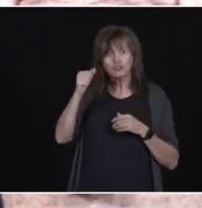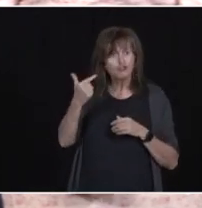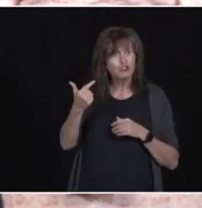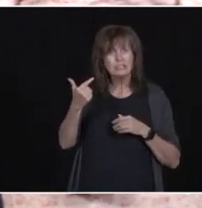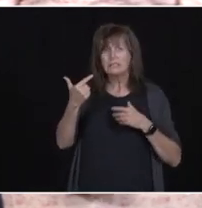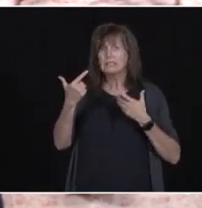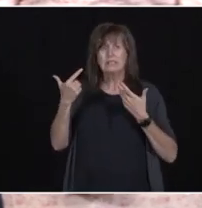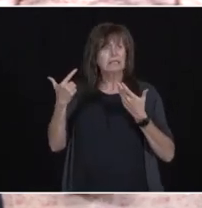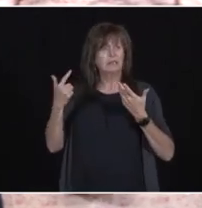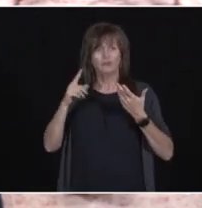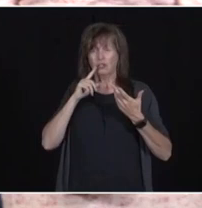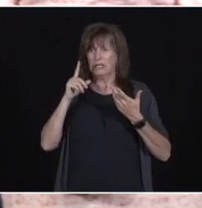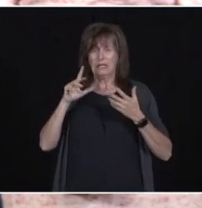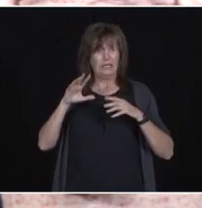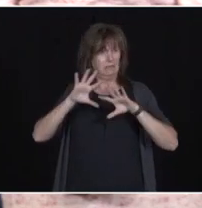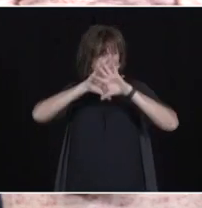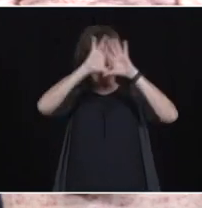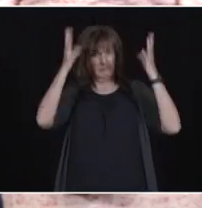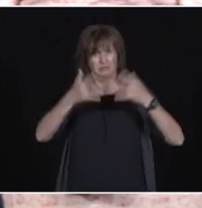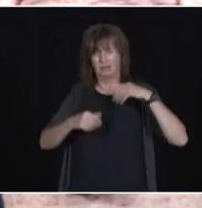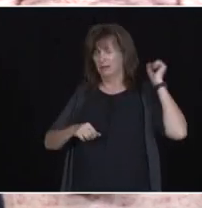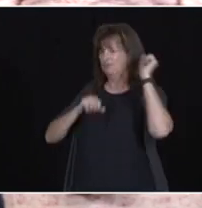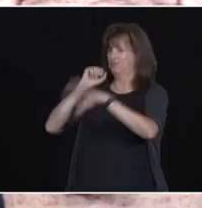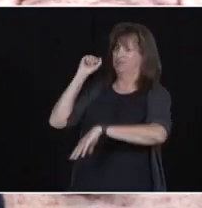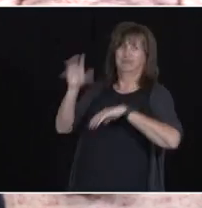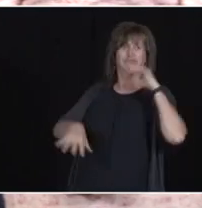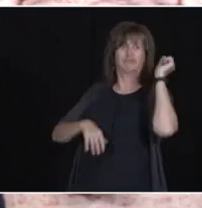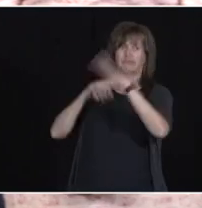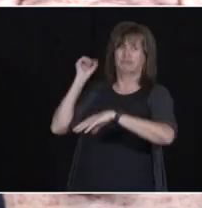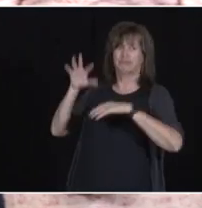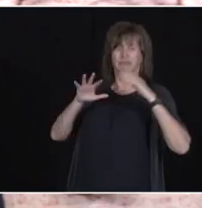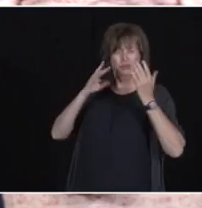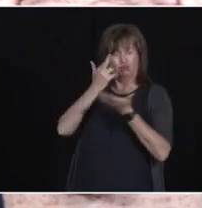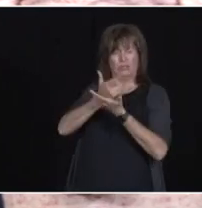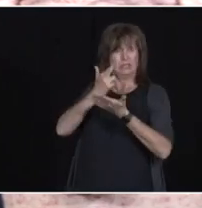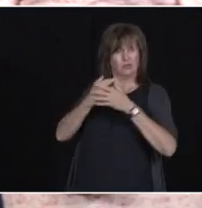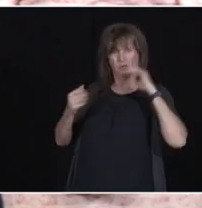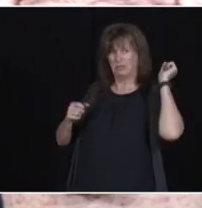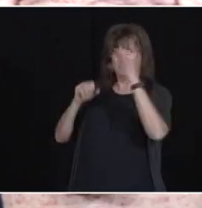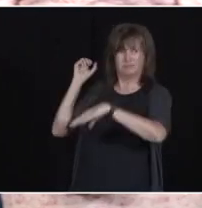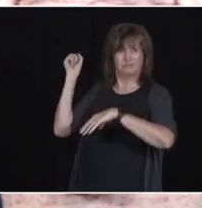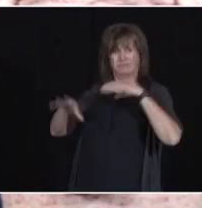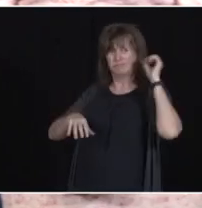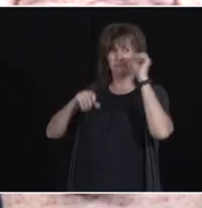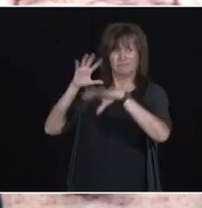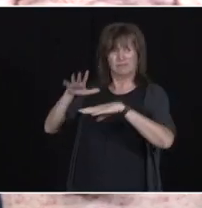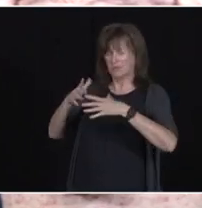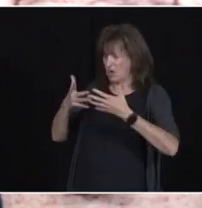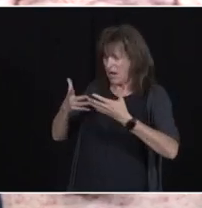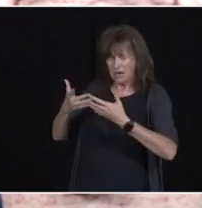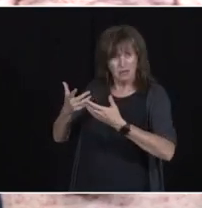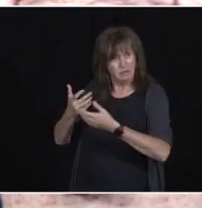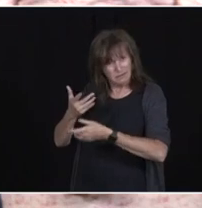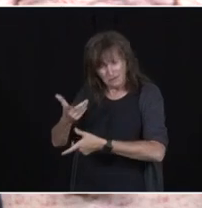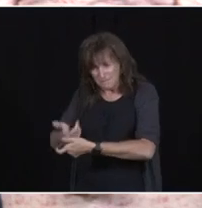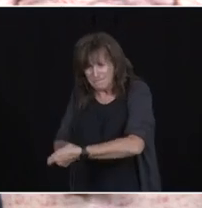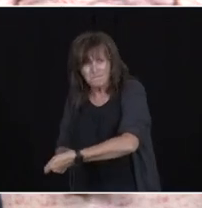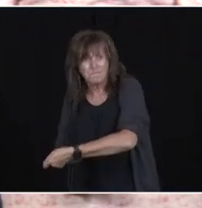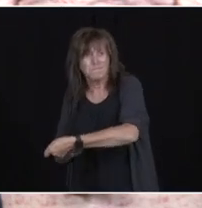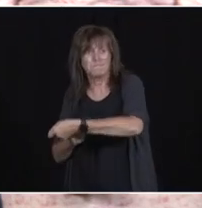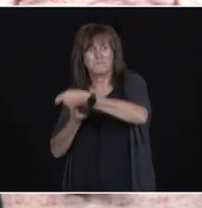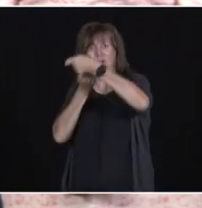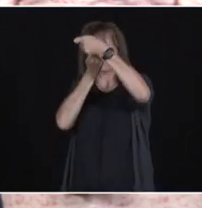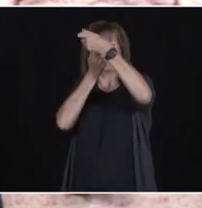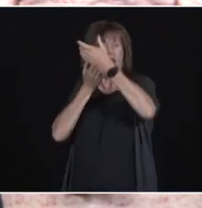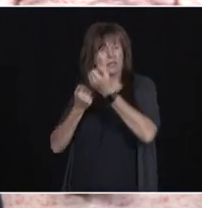and their cousin, their brother, everything at this to make sure we take care of the people of Windsor-Essex. They first of all, my